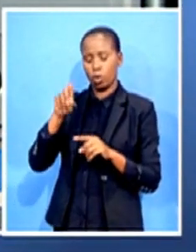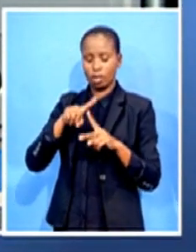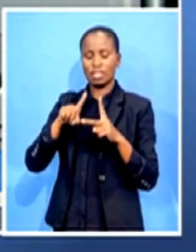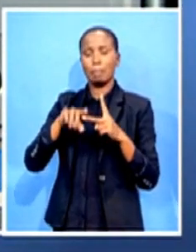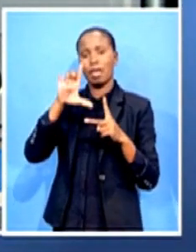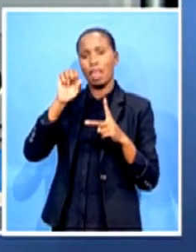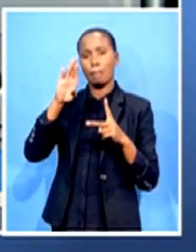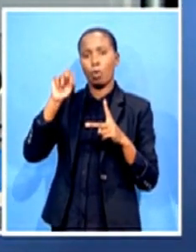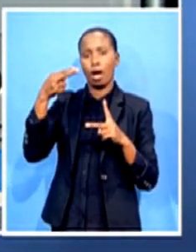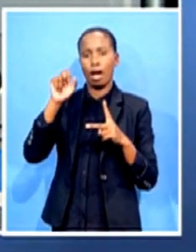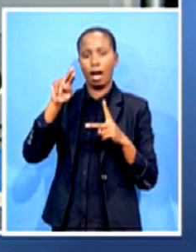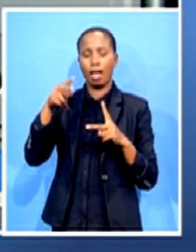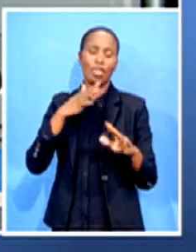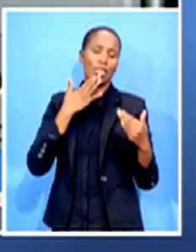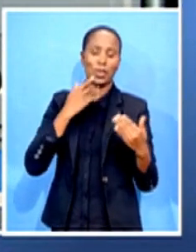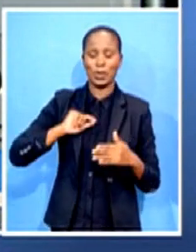time and your perspective. Be well.